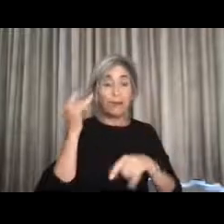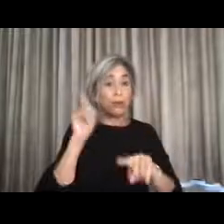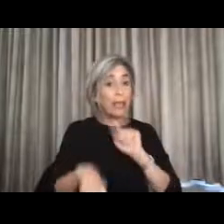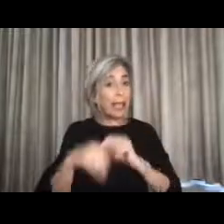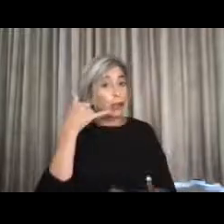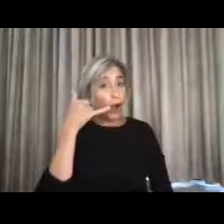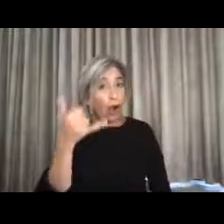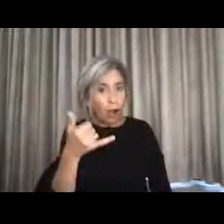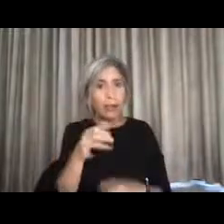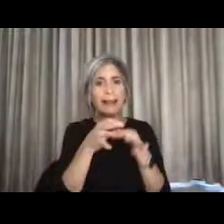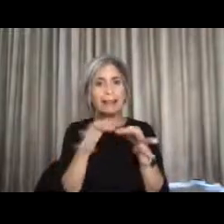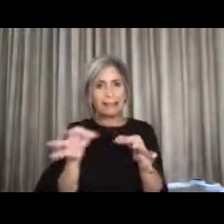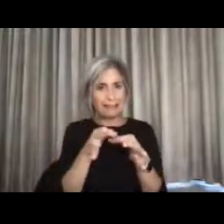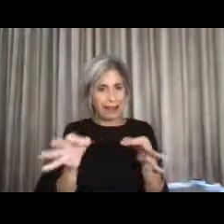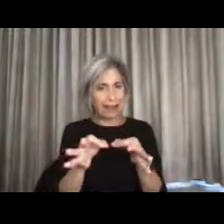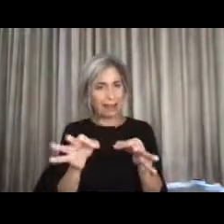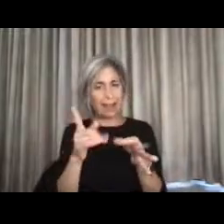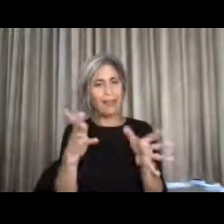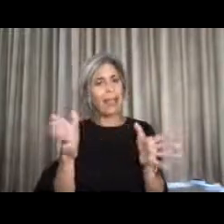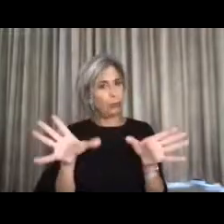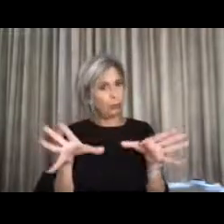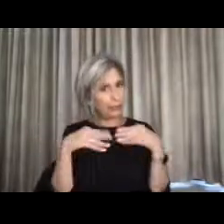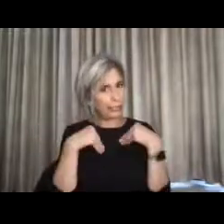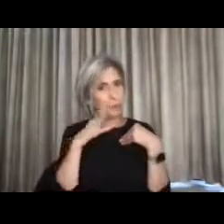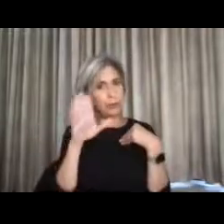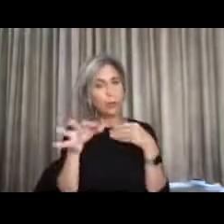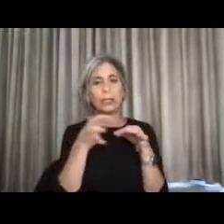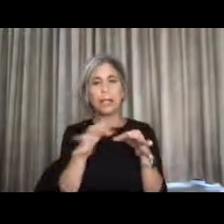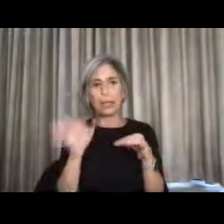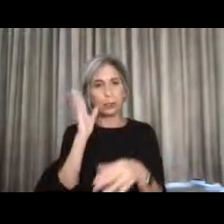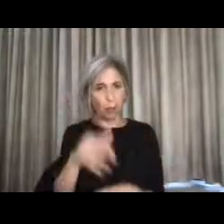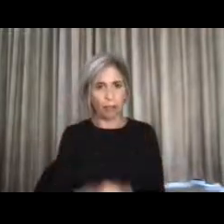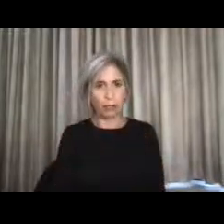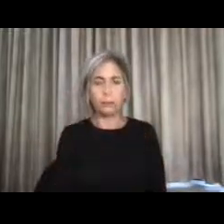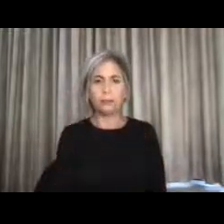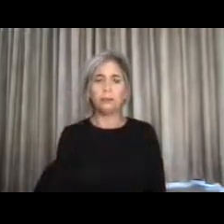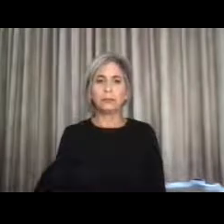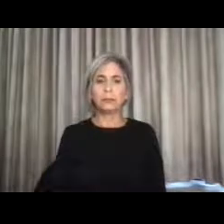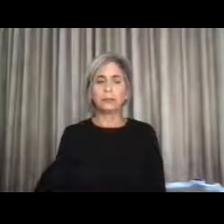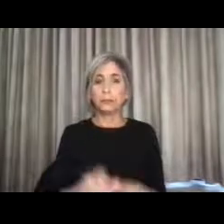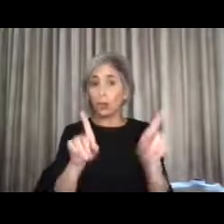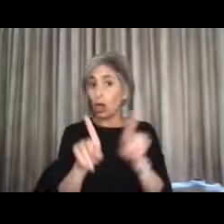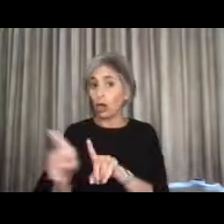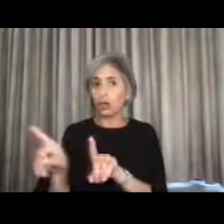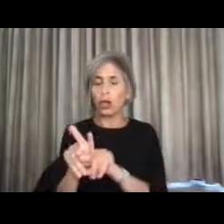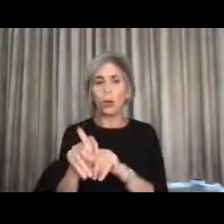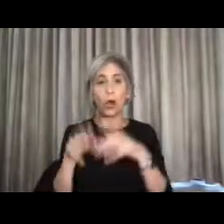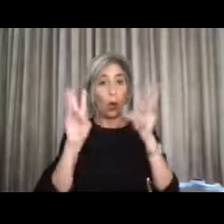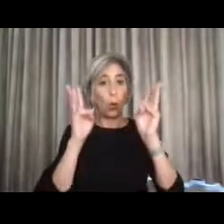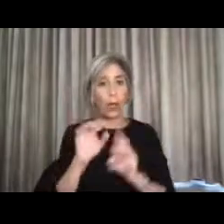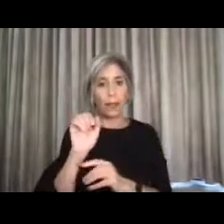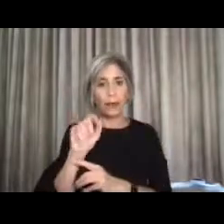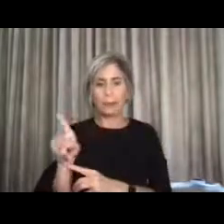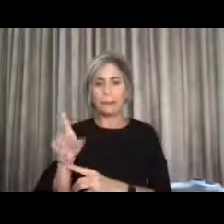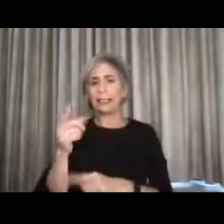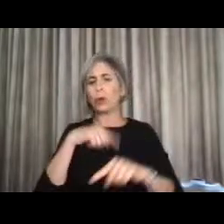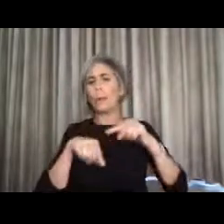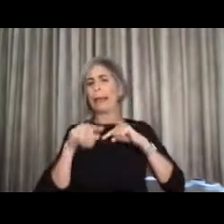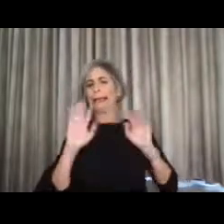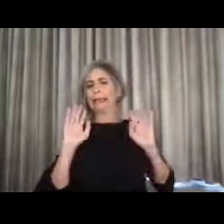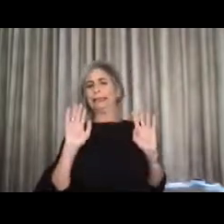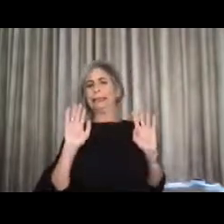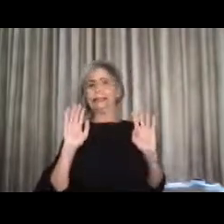they're very open to receiving the text messages. There are also weather apps. Oops, go back, 2